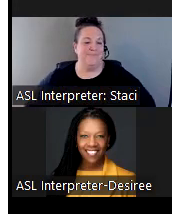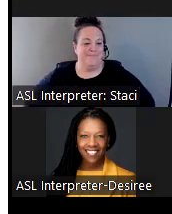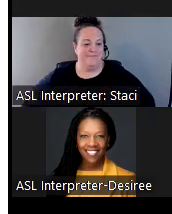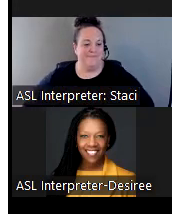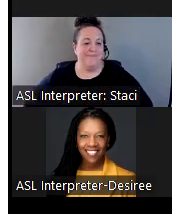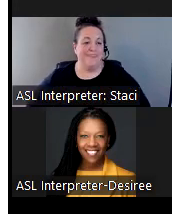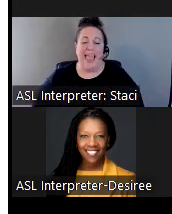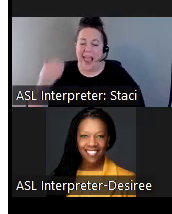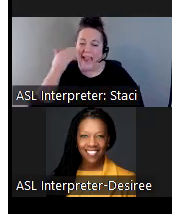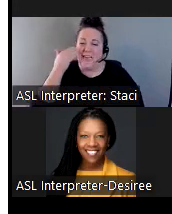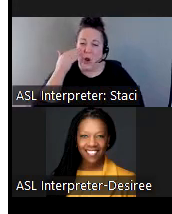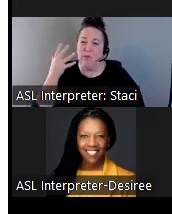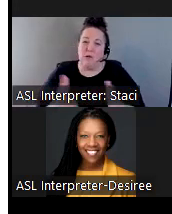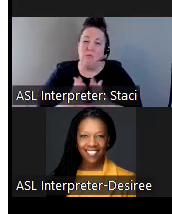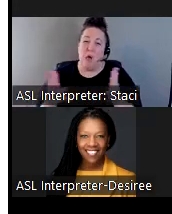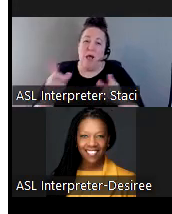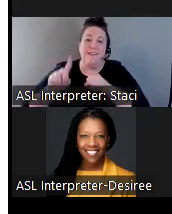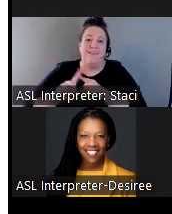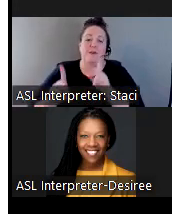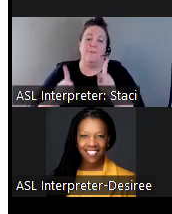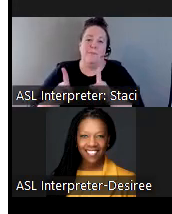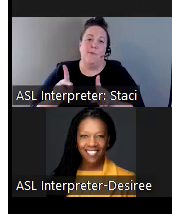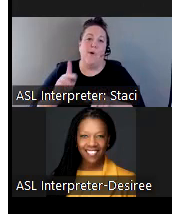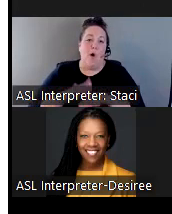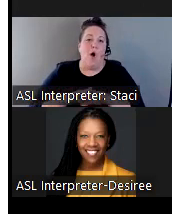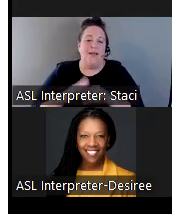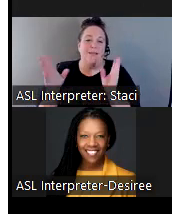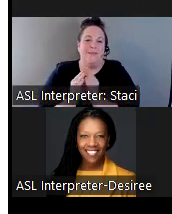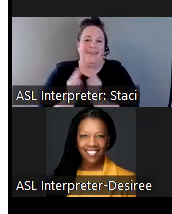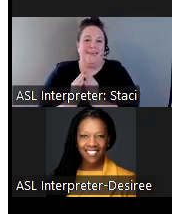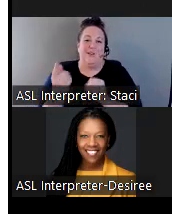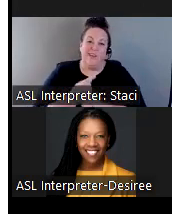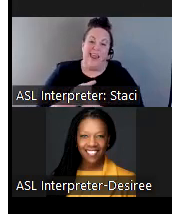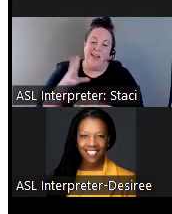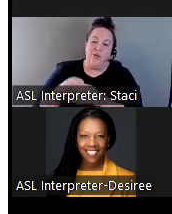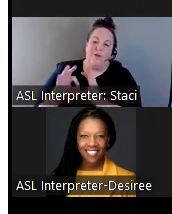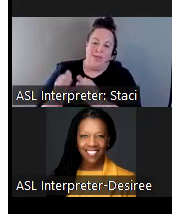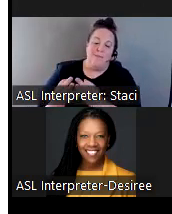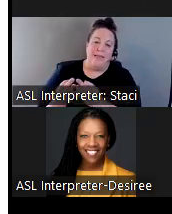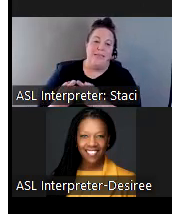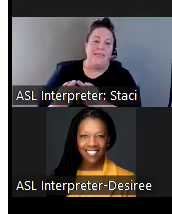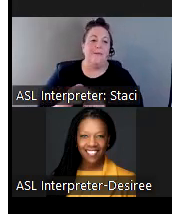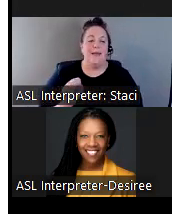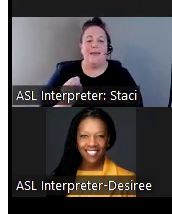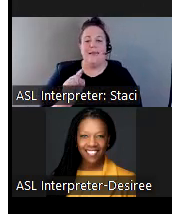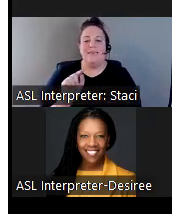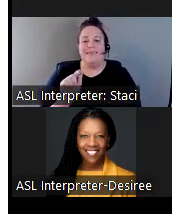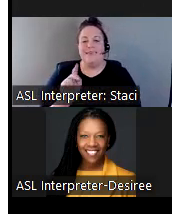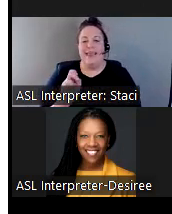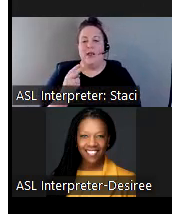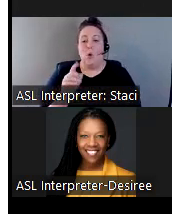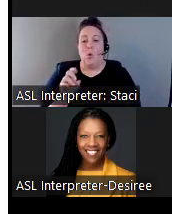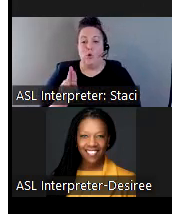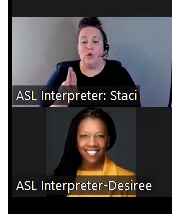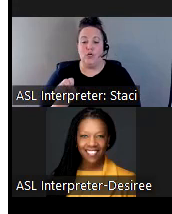I know there's a lot of different people on the phone call today, including families, but I want to talk, stakeholders is going to be my umbrella for